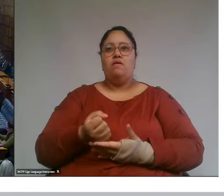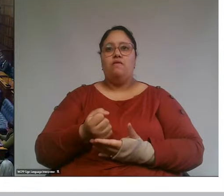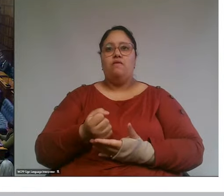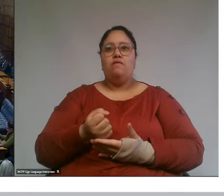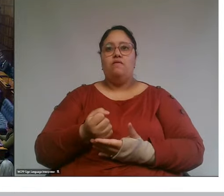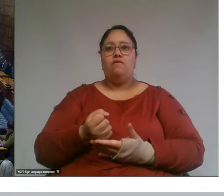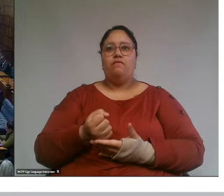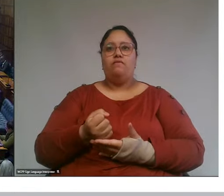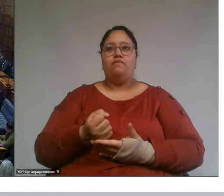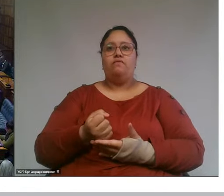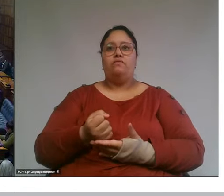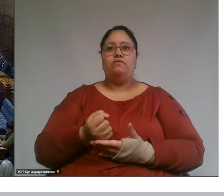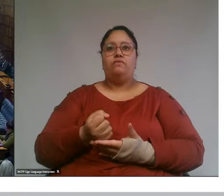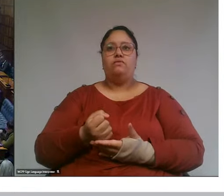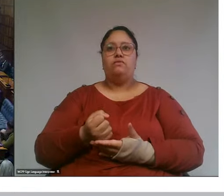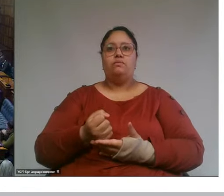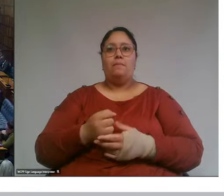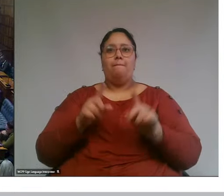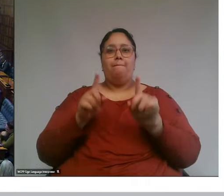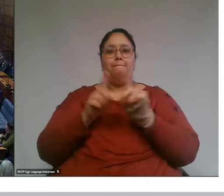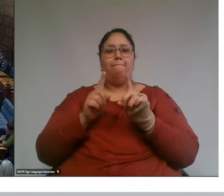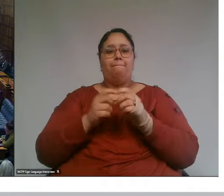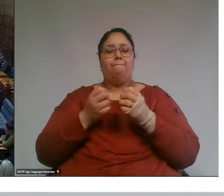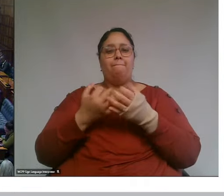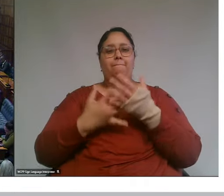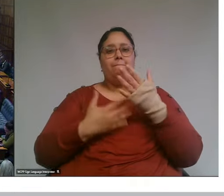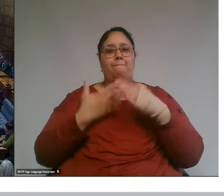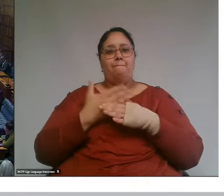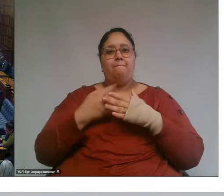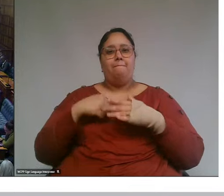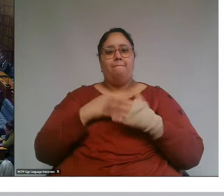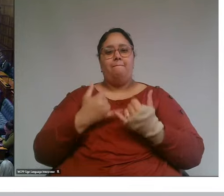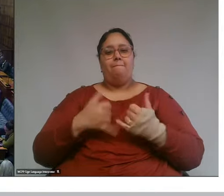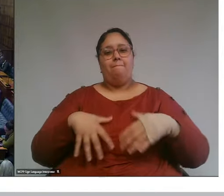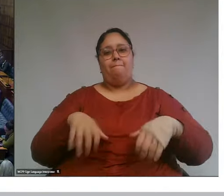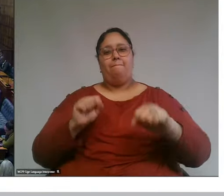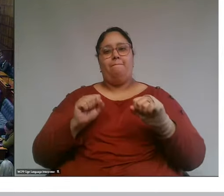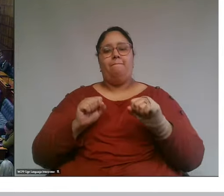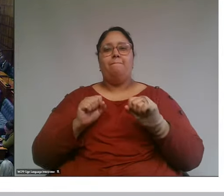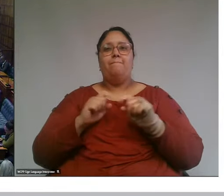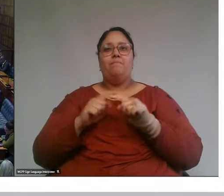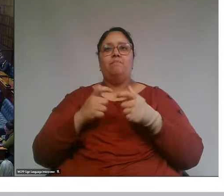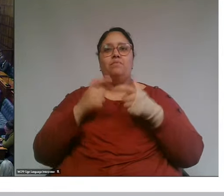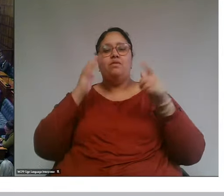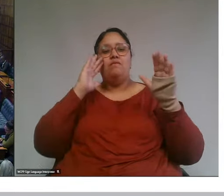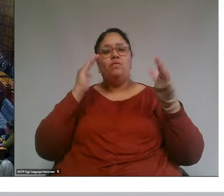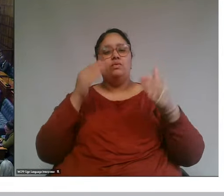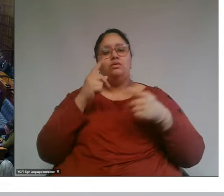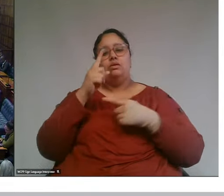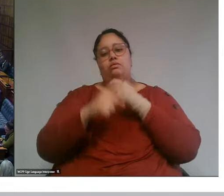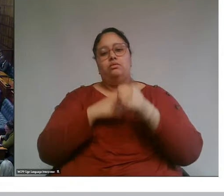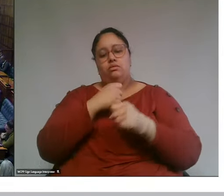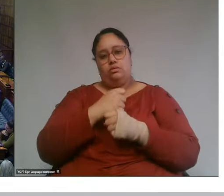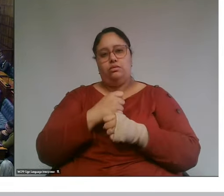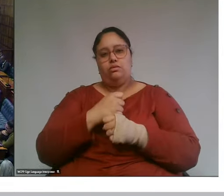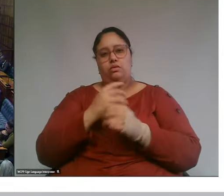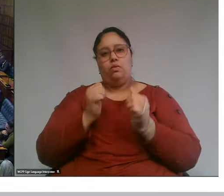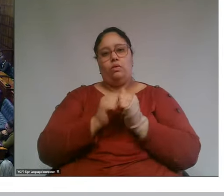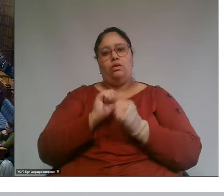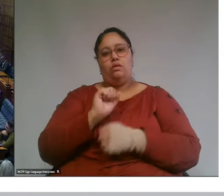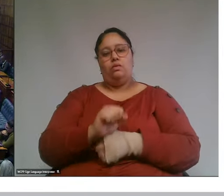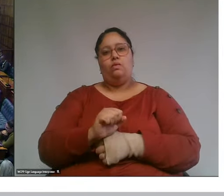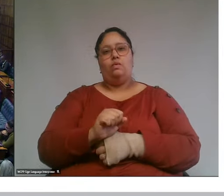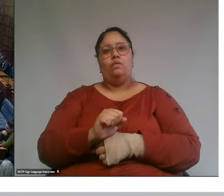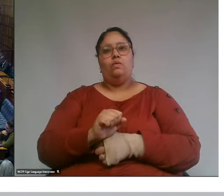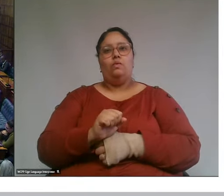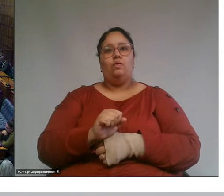investment opportunities and that's a lot of a work that we now undertaking and it'll be a bigger focus in next year uh with regards to investment